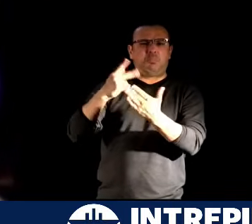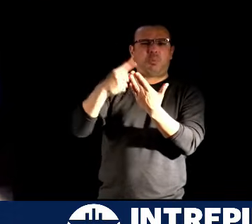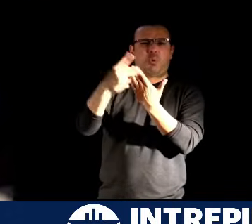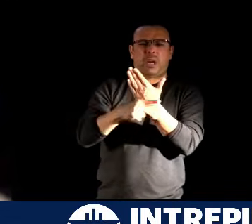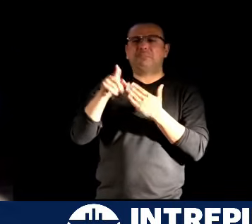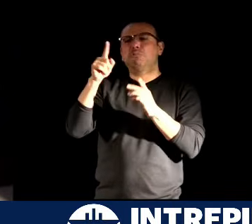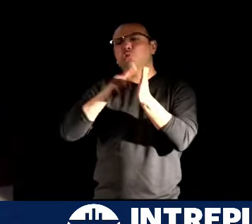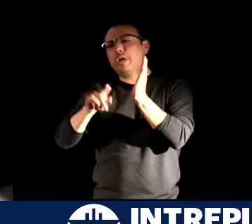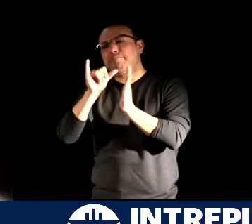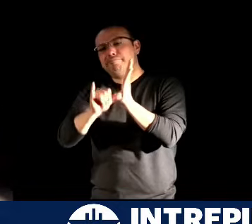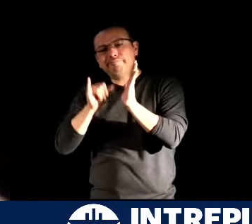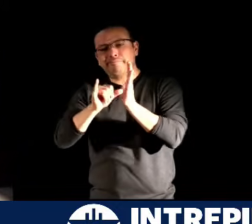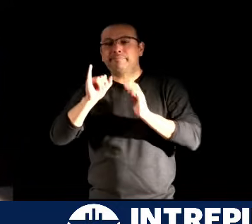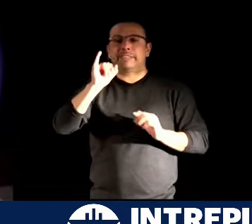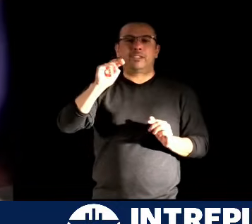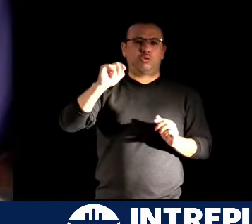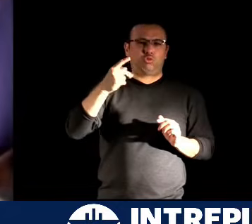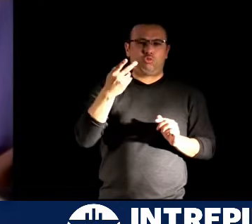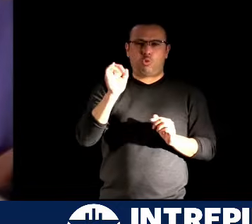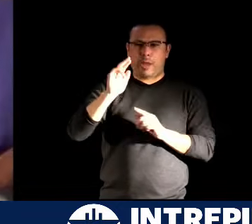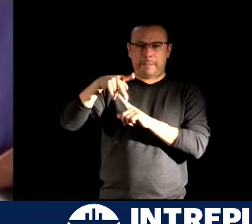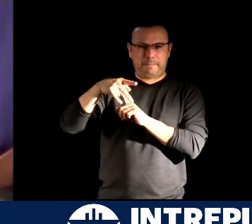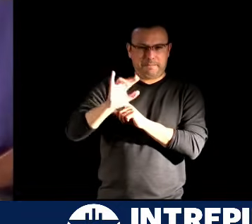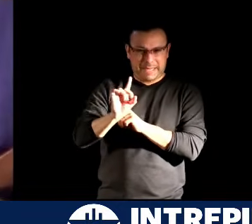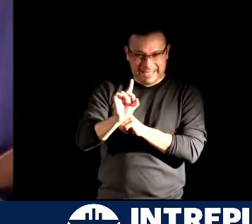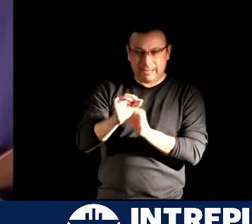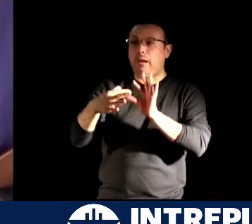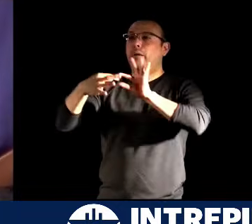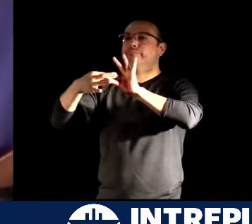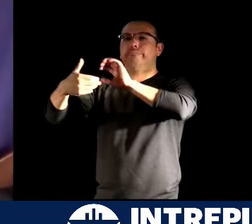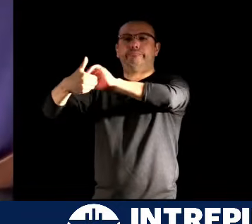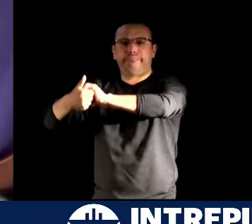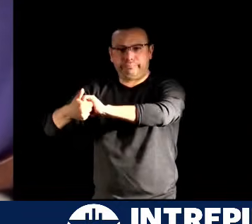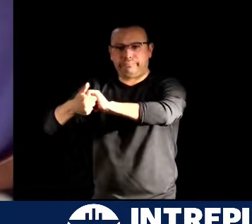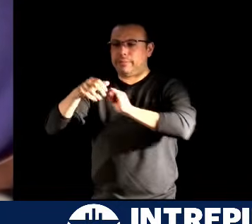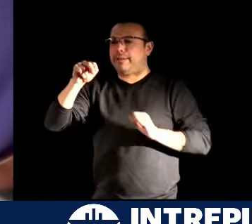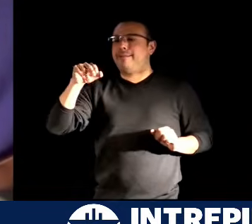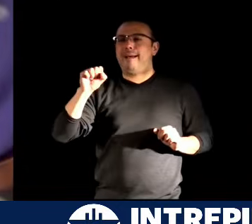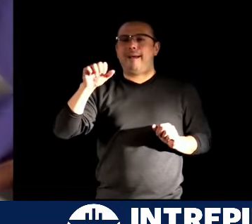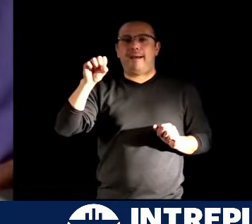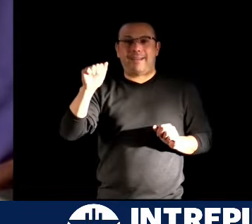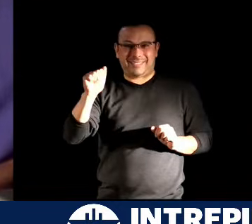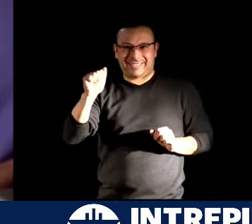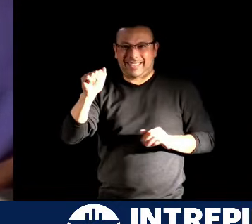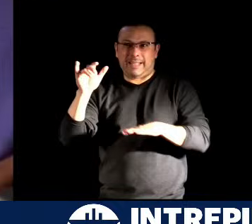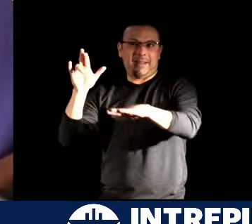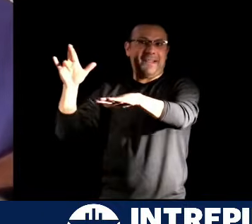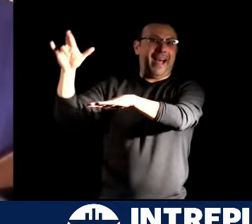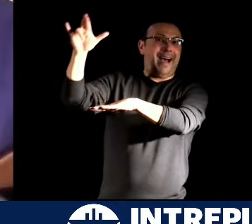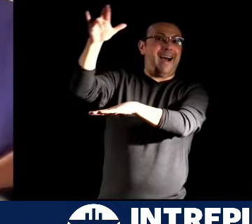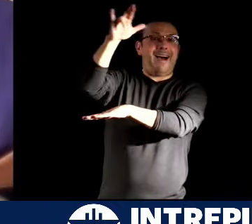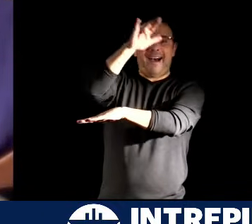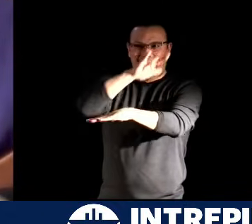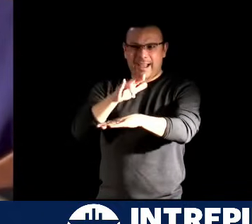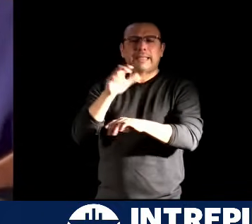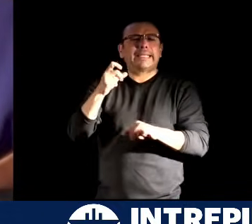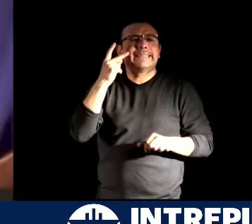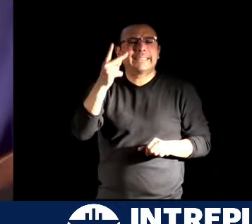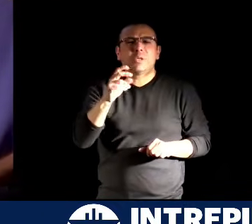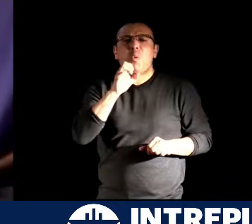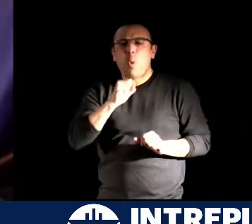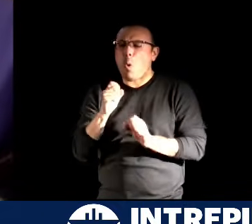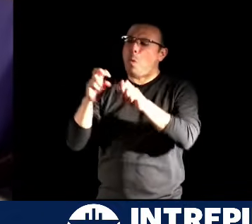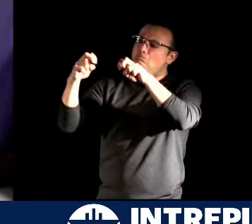Intrepid Museum's channels as well as through our partnership with NASA Spaceflight. And you can check out old episodes as well, but most importantly, it's